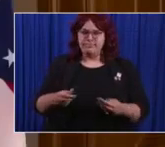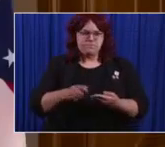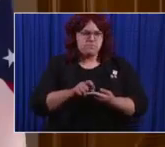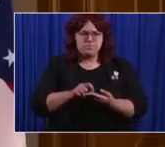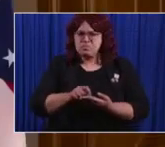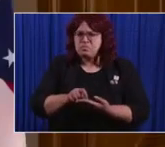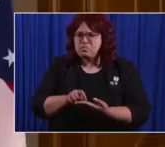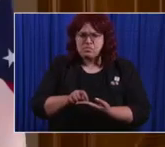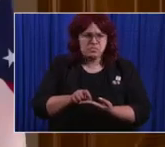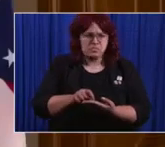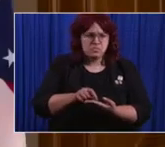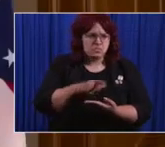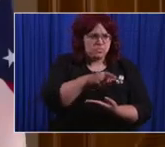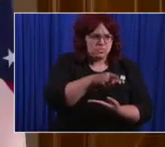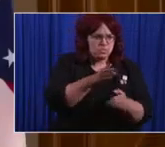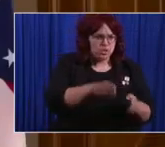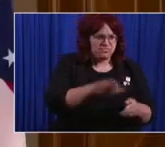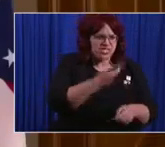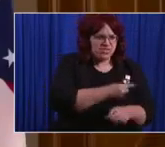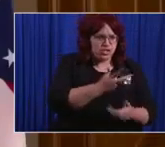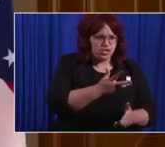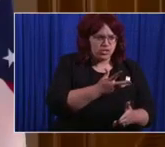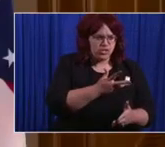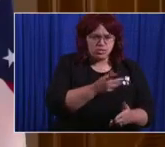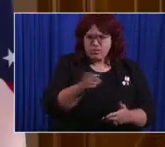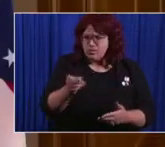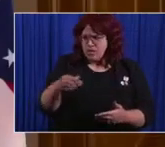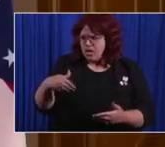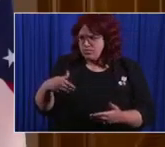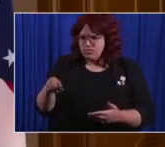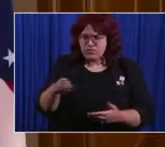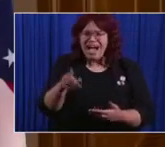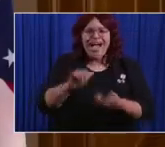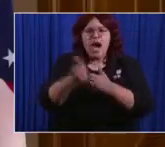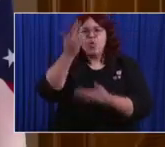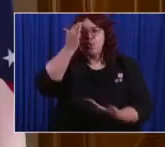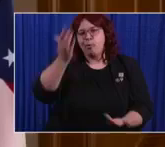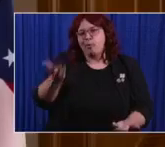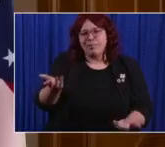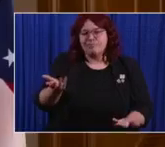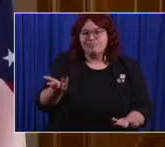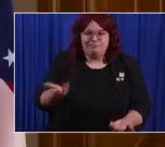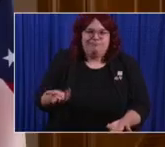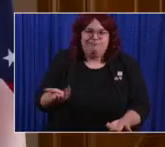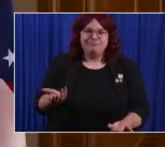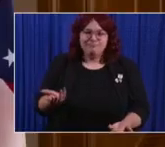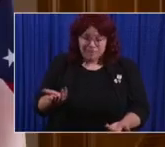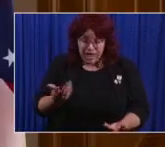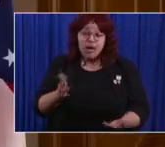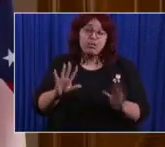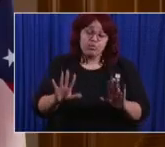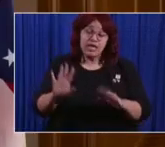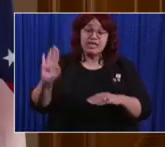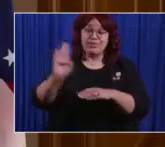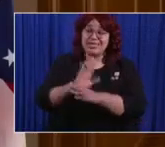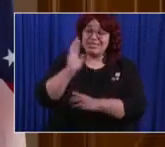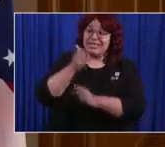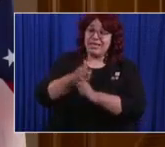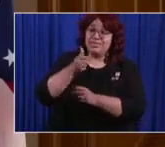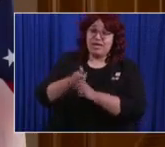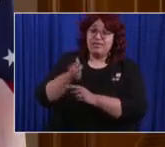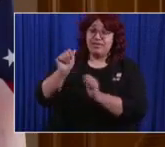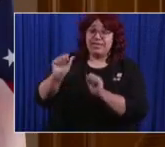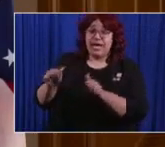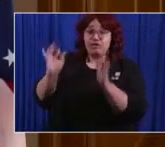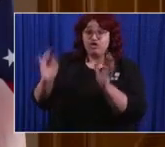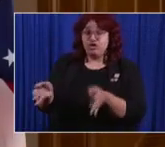not vaccinated. And that's the problem that businesses face. Now, businesses, though, can make a decision. Without any